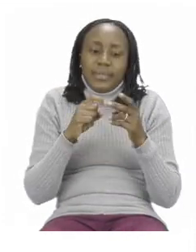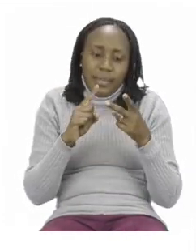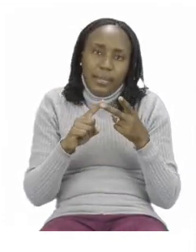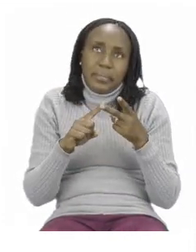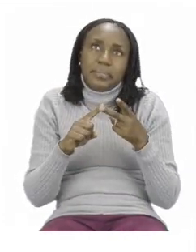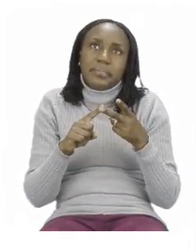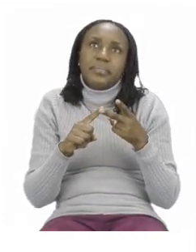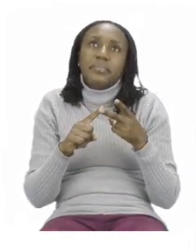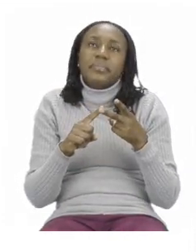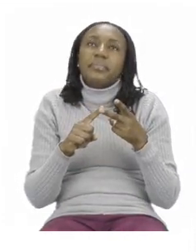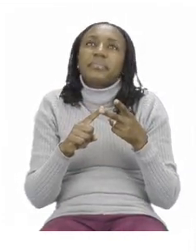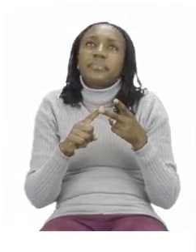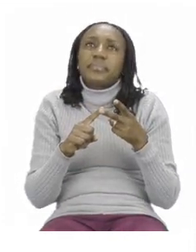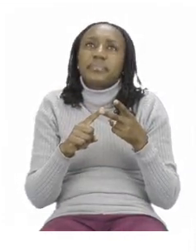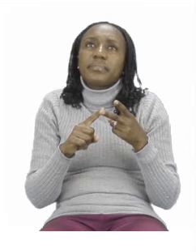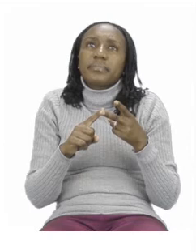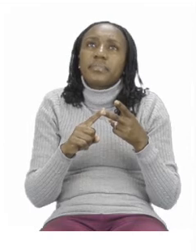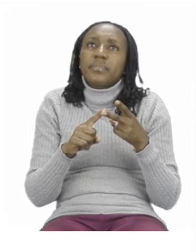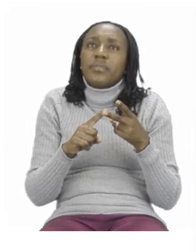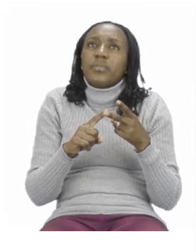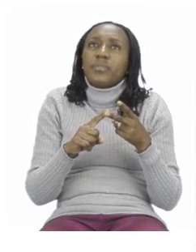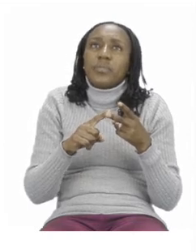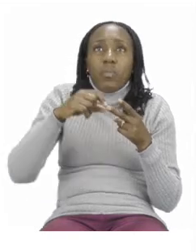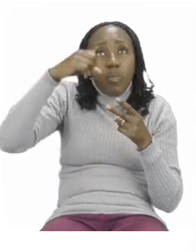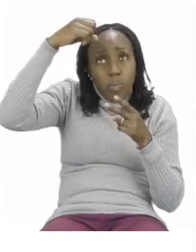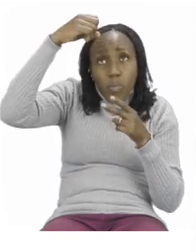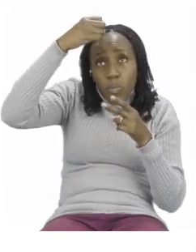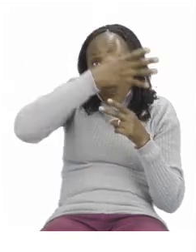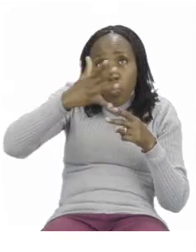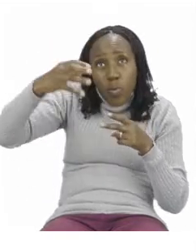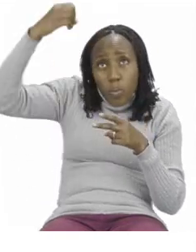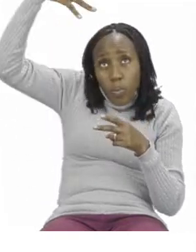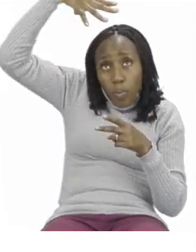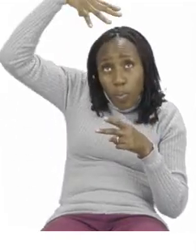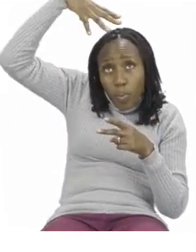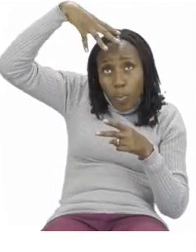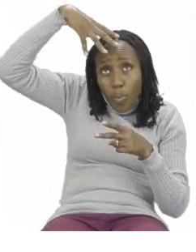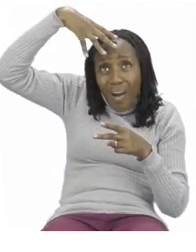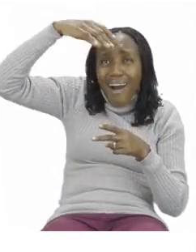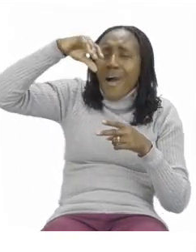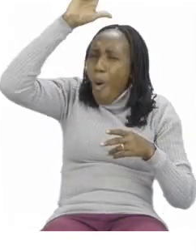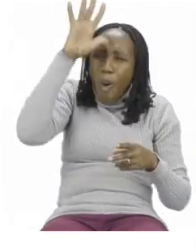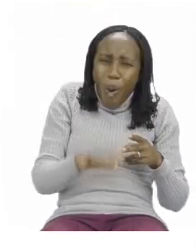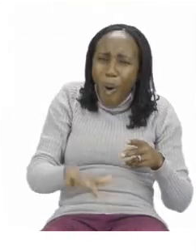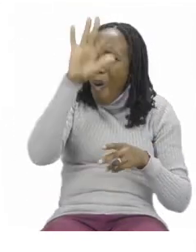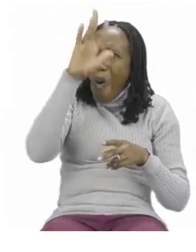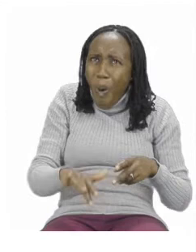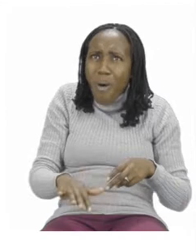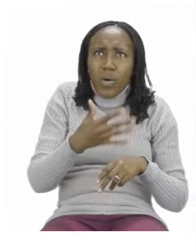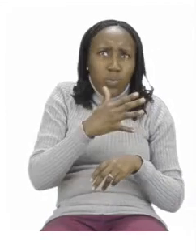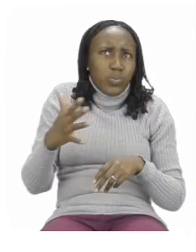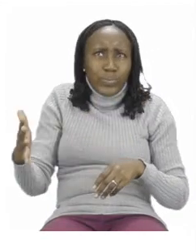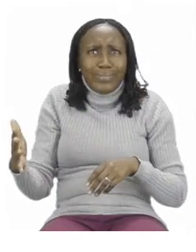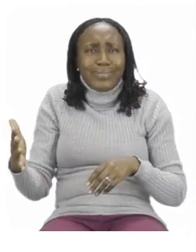picture of a flowing tap, an open running tap. And